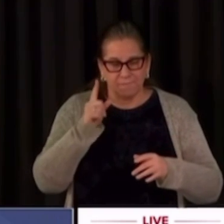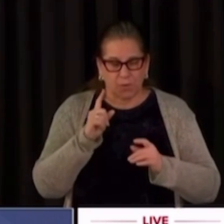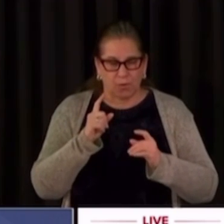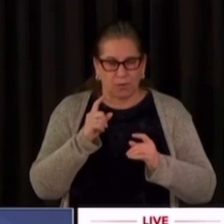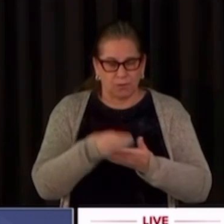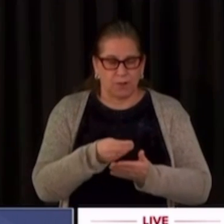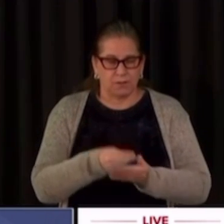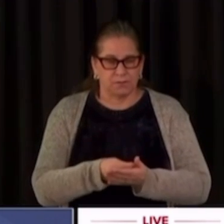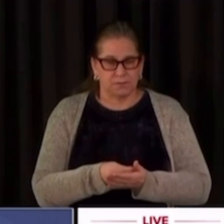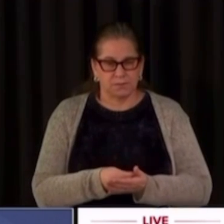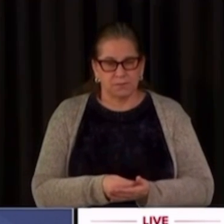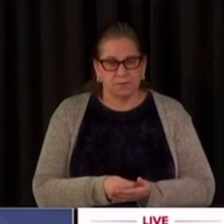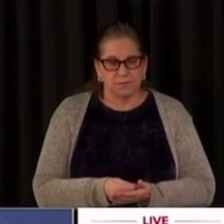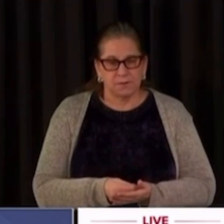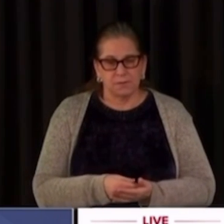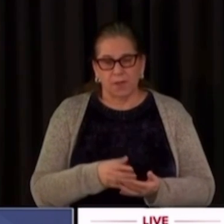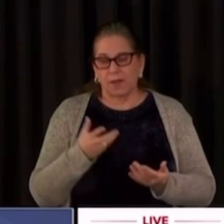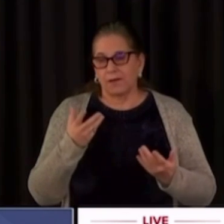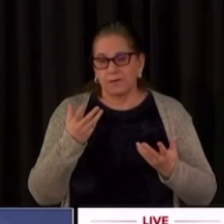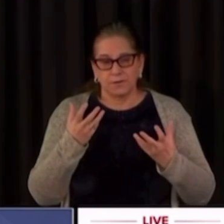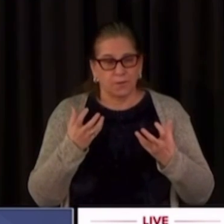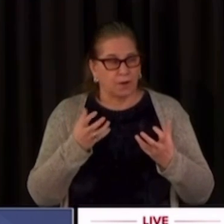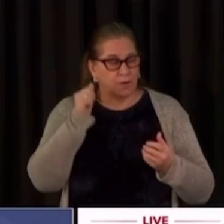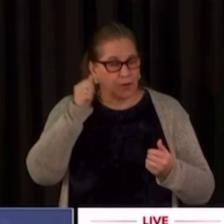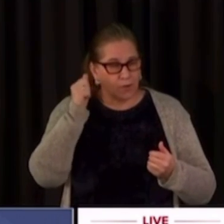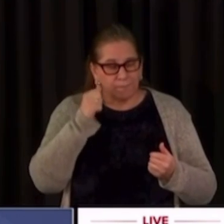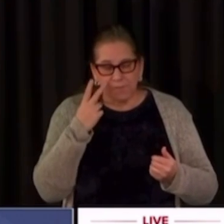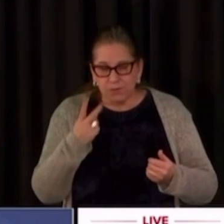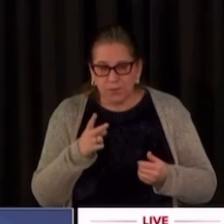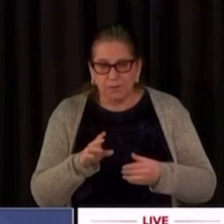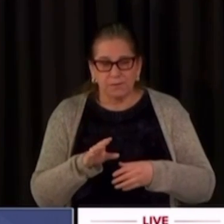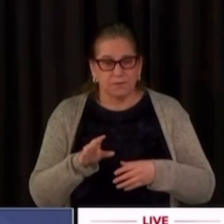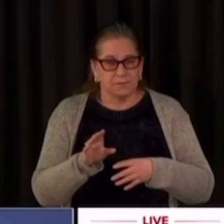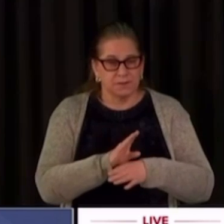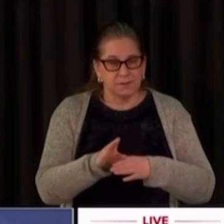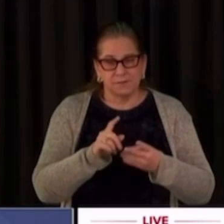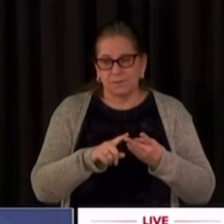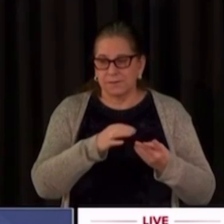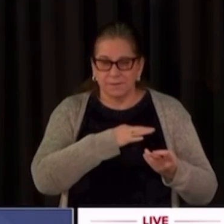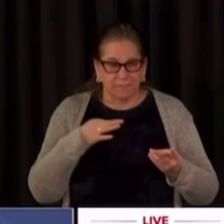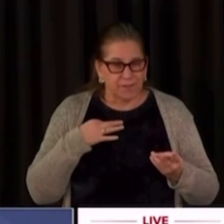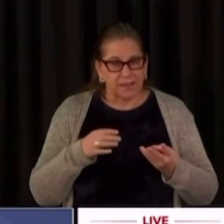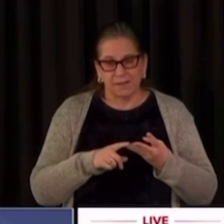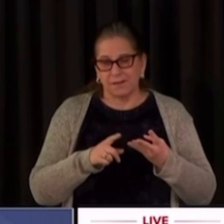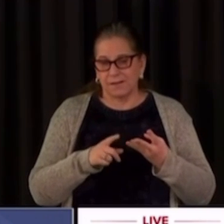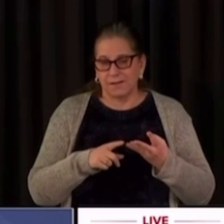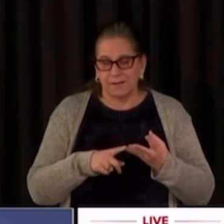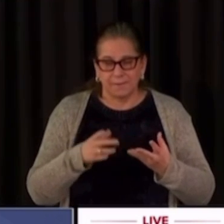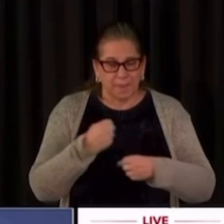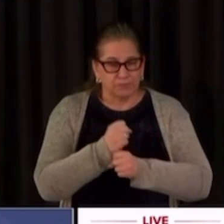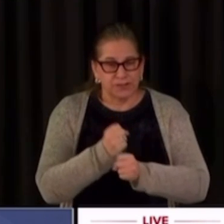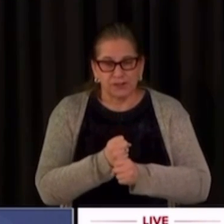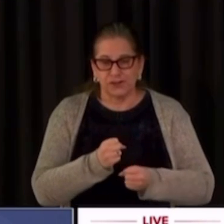equipment rental, photographer, event planners, trade show event staffing services, event production companies, talent and booking agencies,